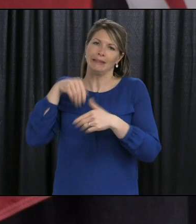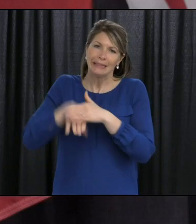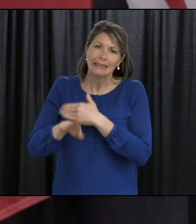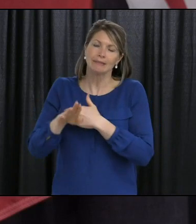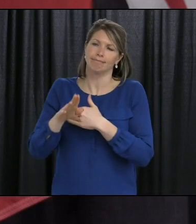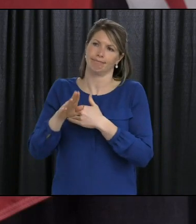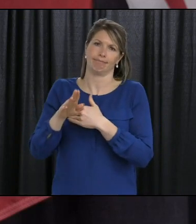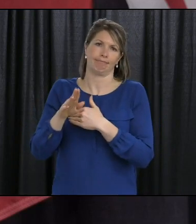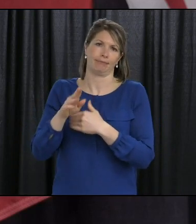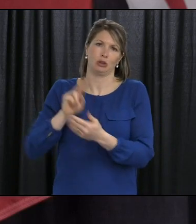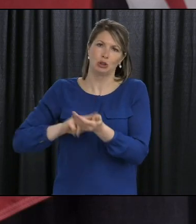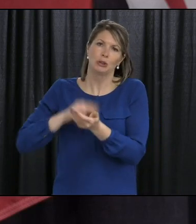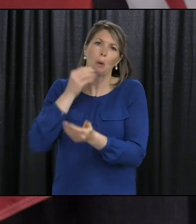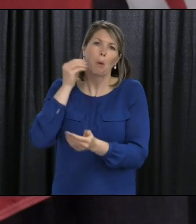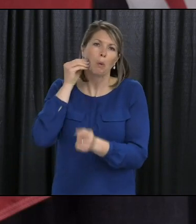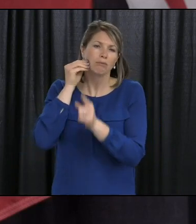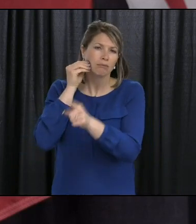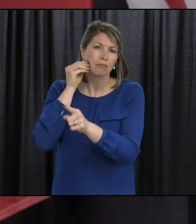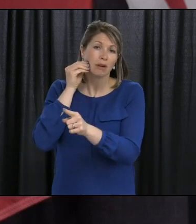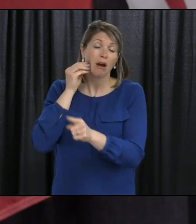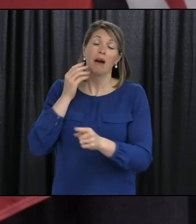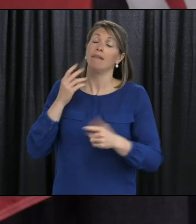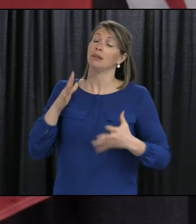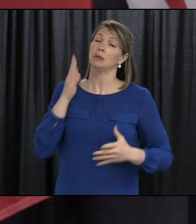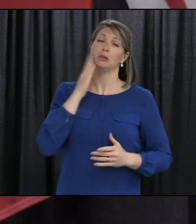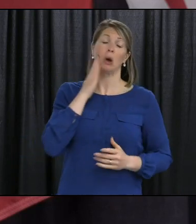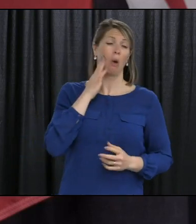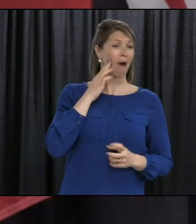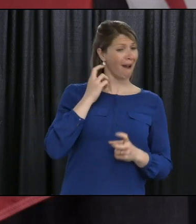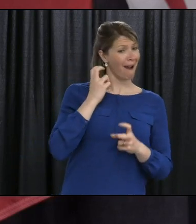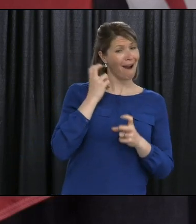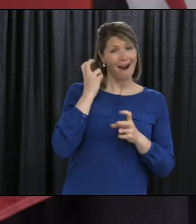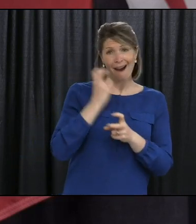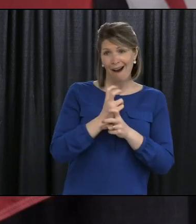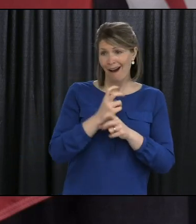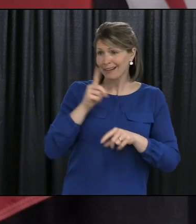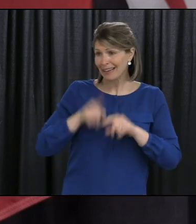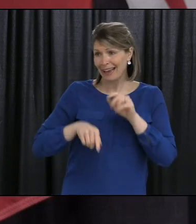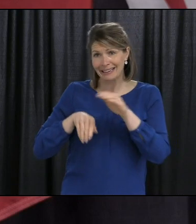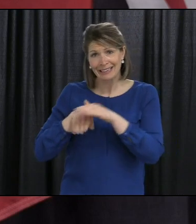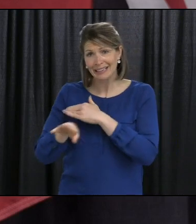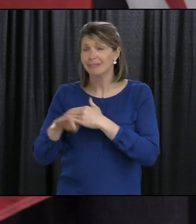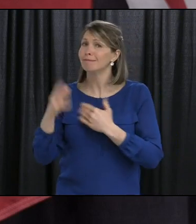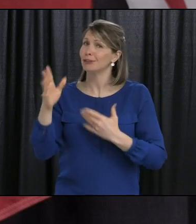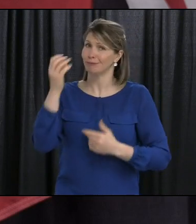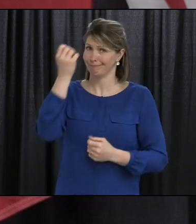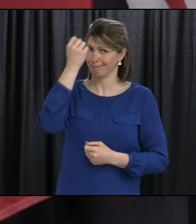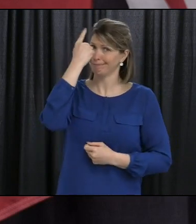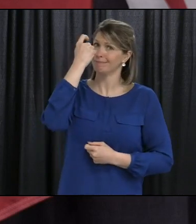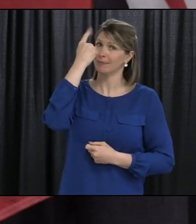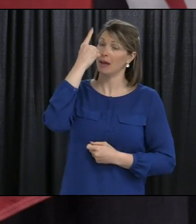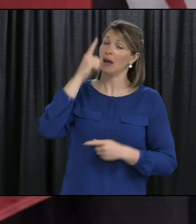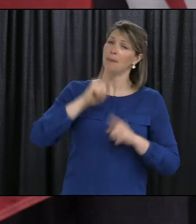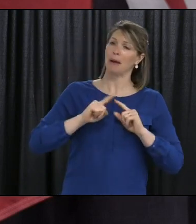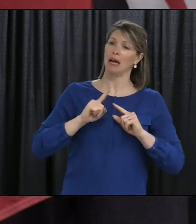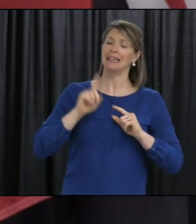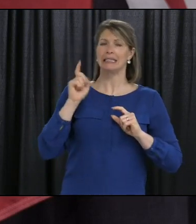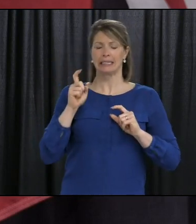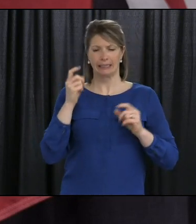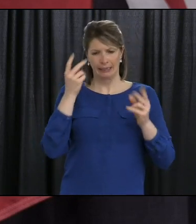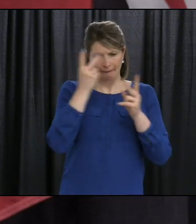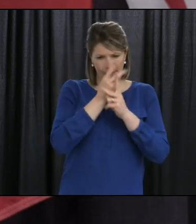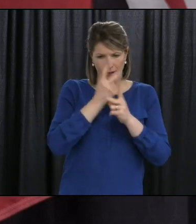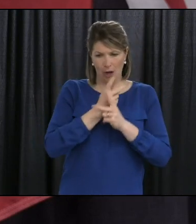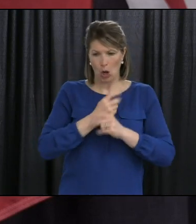is for people not to be able to visit their loved ones in those homes. We do get that. But we also know that there's a balance, that we